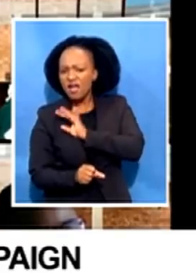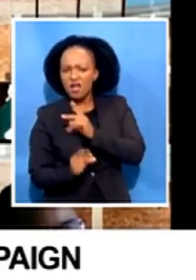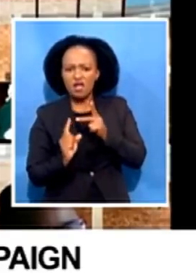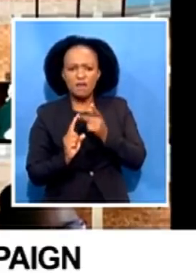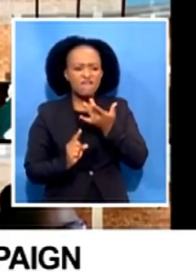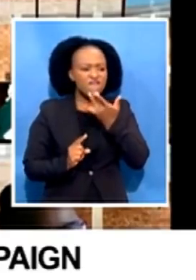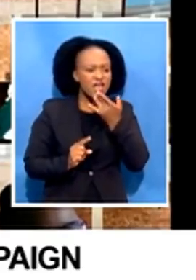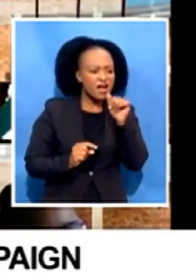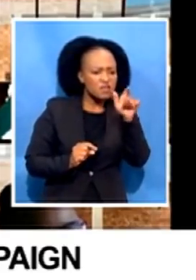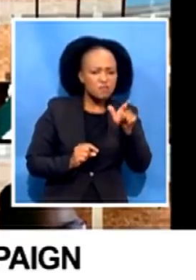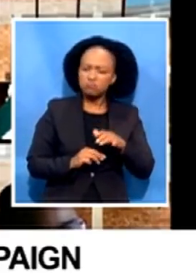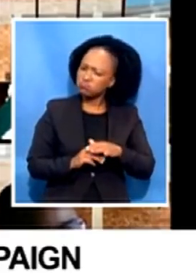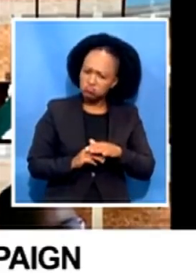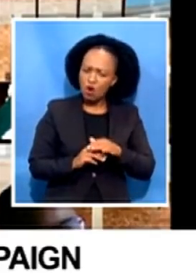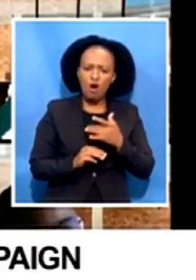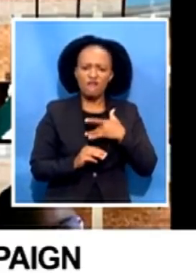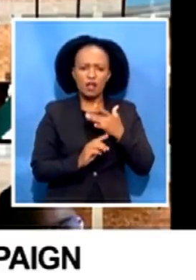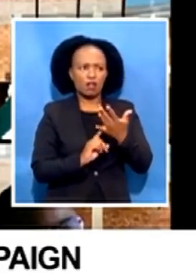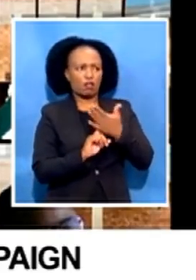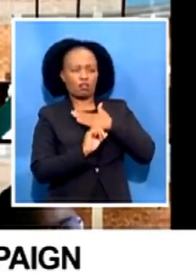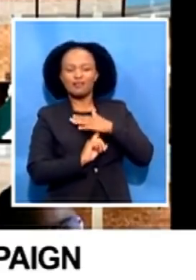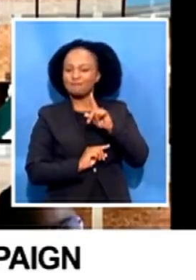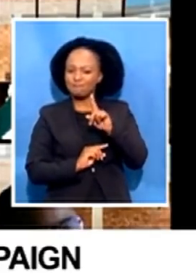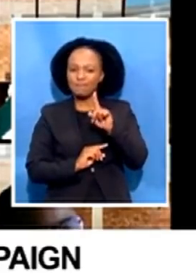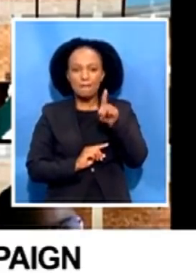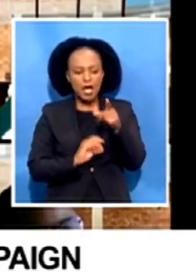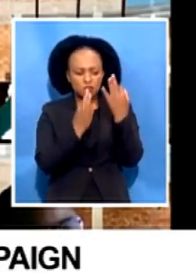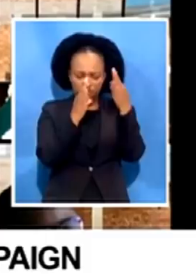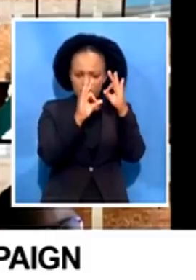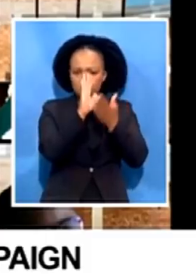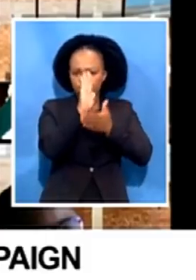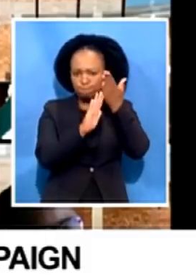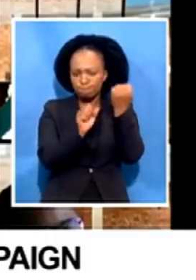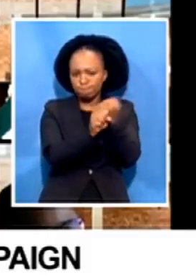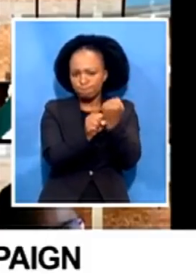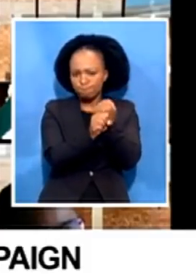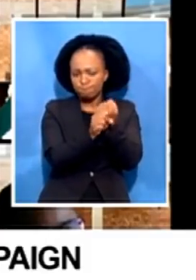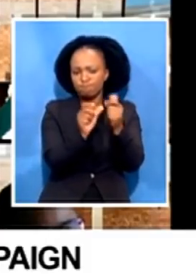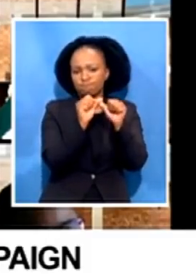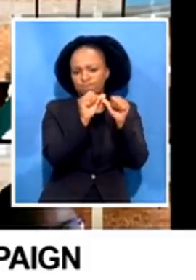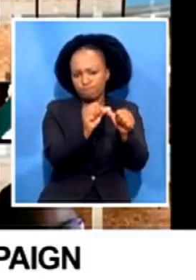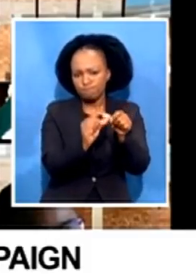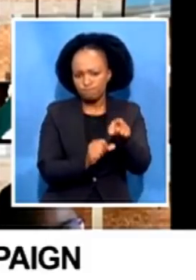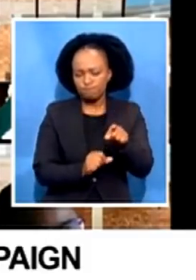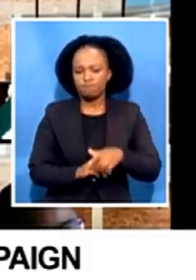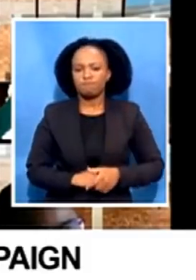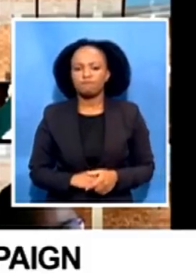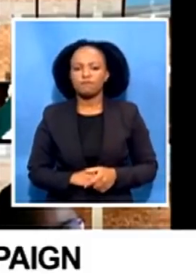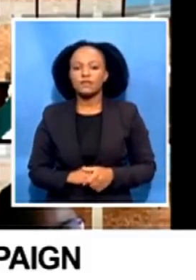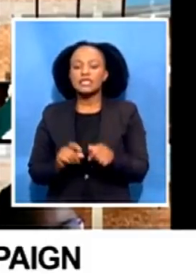Of course, 181 subsection 3 thereof provides that these other organs of state, like